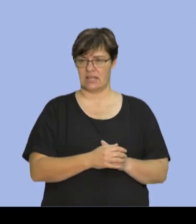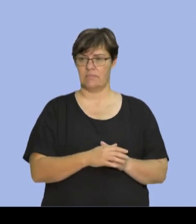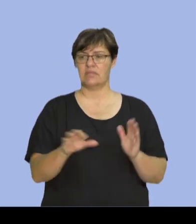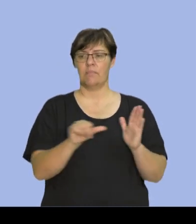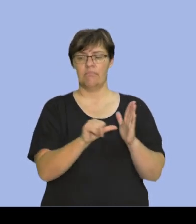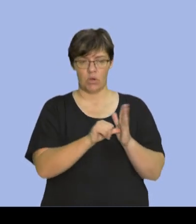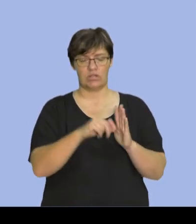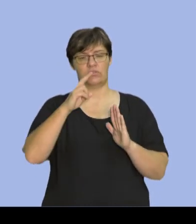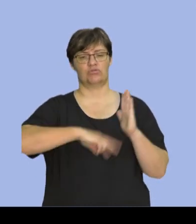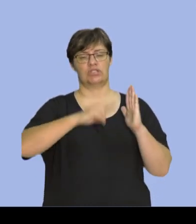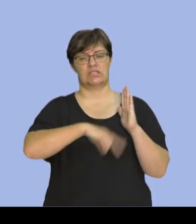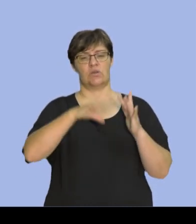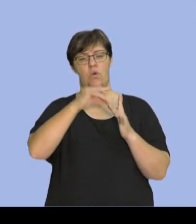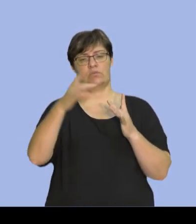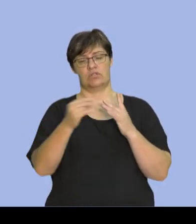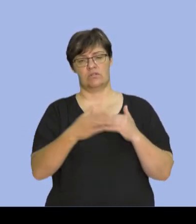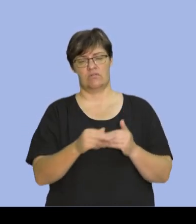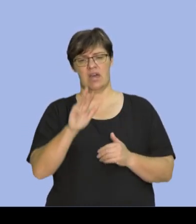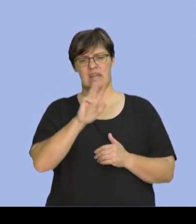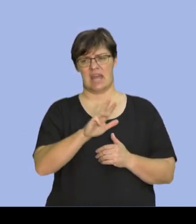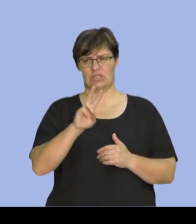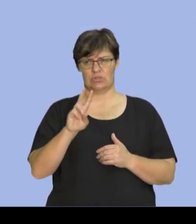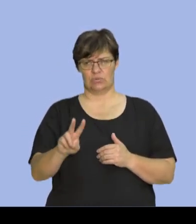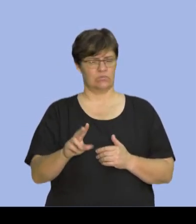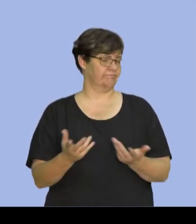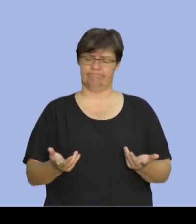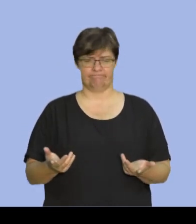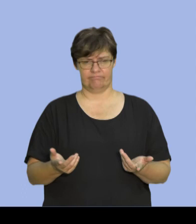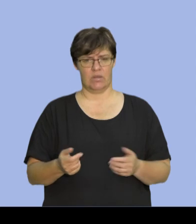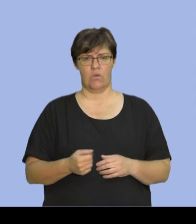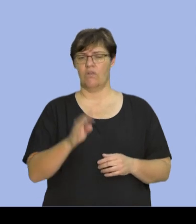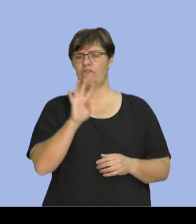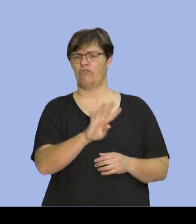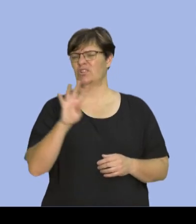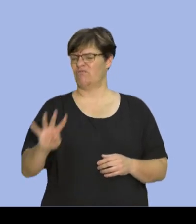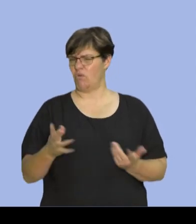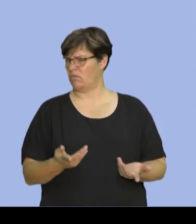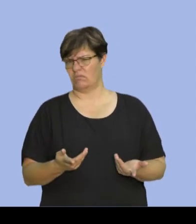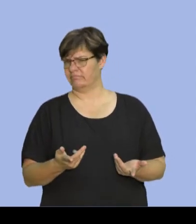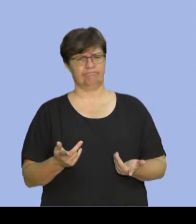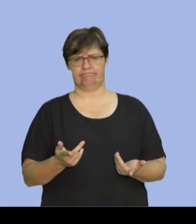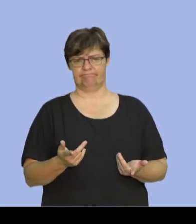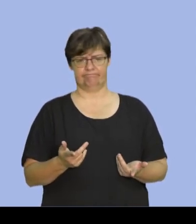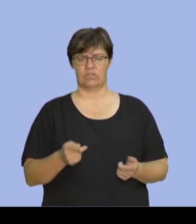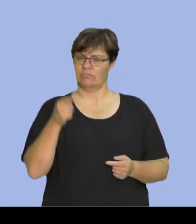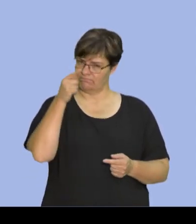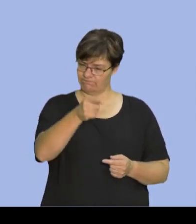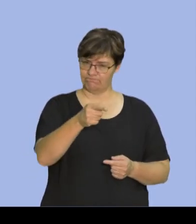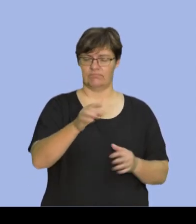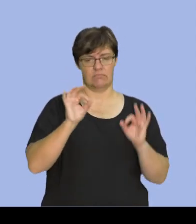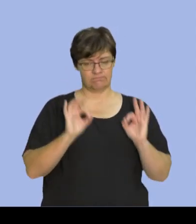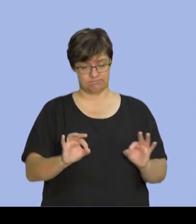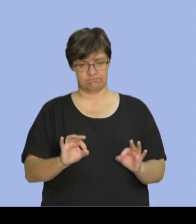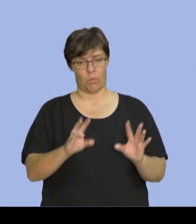important that we read the rest of the options. 92 chromosomes, definitely not. 44 chromosomes, certainly not. And so the correct